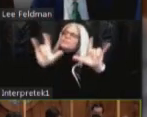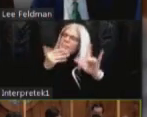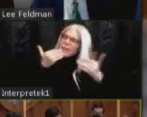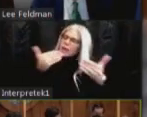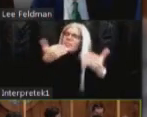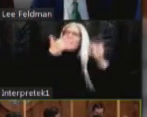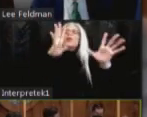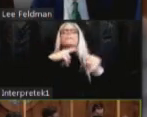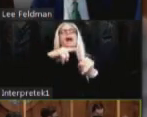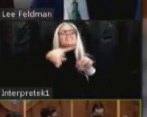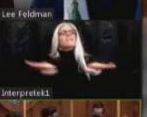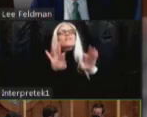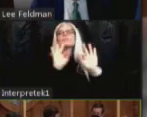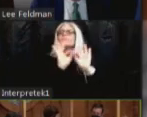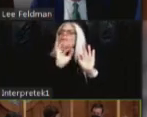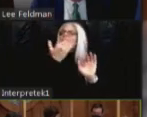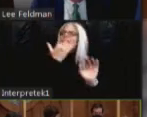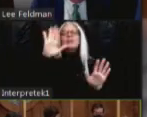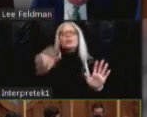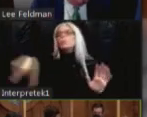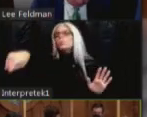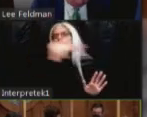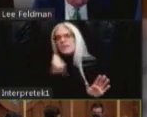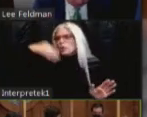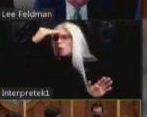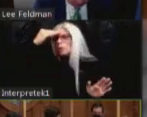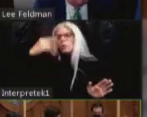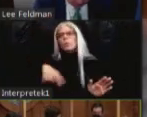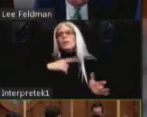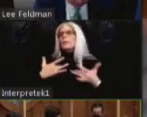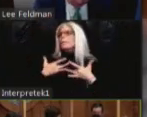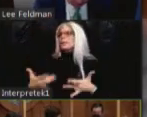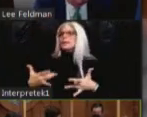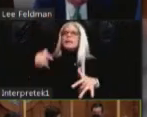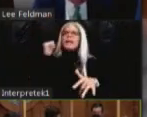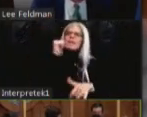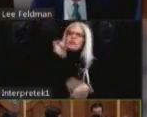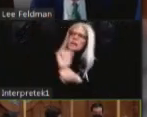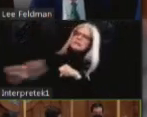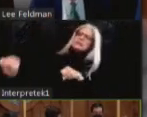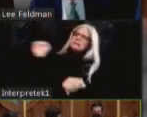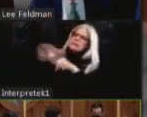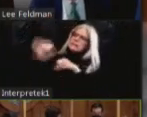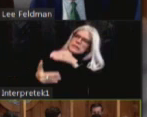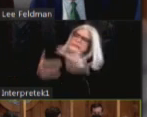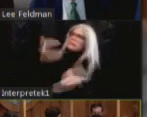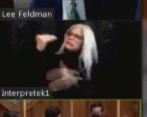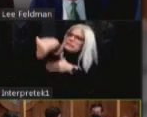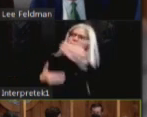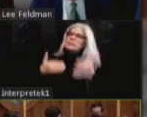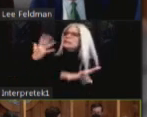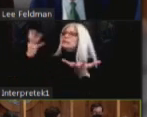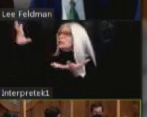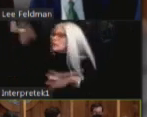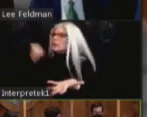you and I both know we're usually in a race every day when we get the latest updates. So I know that you and I are